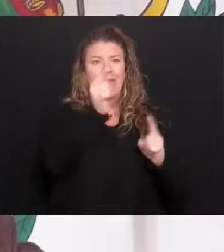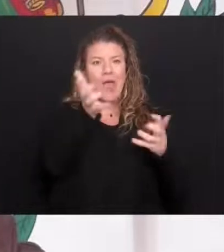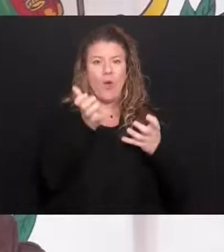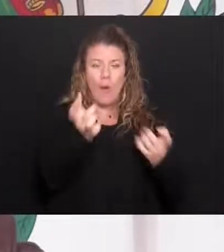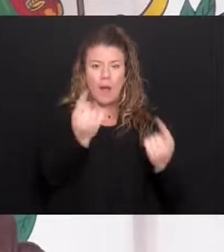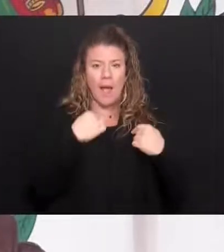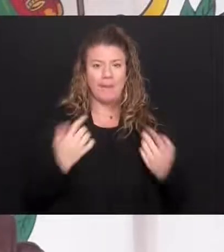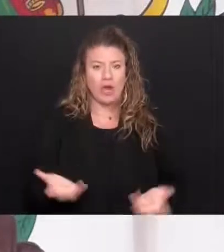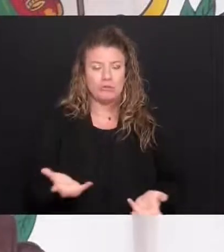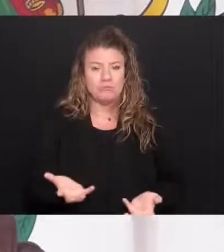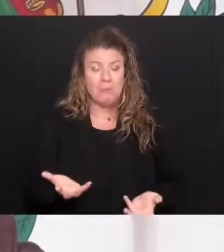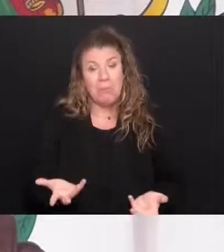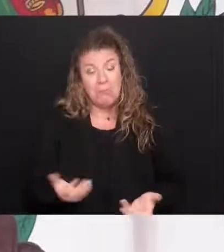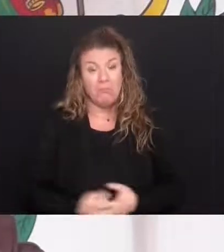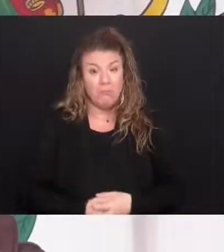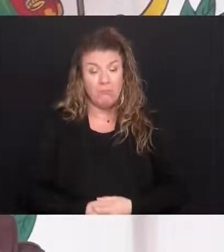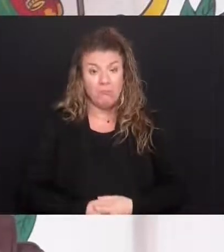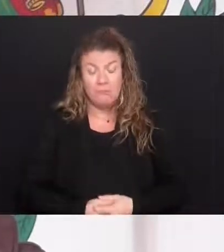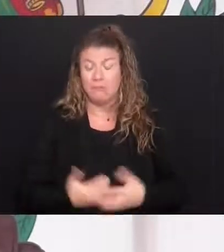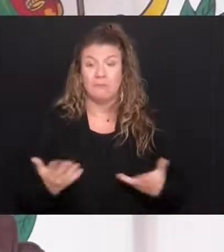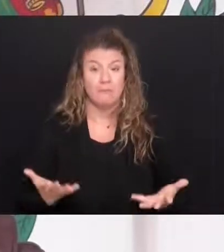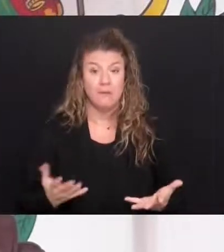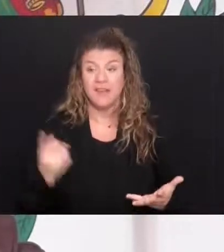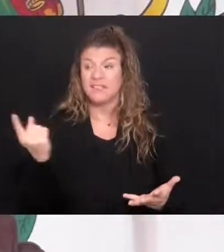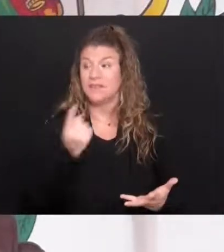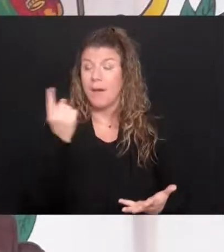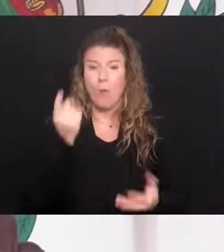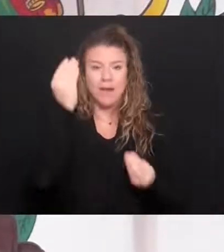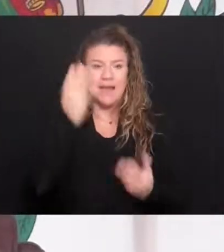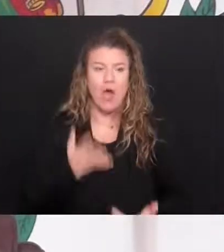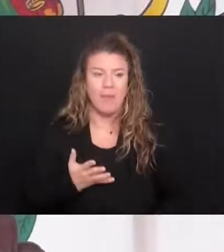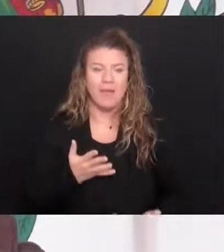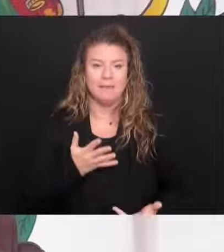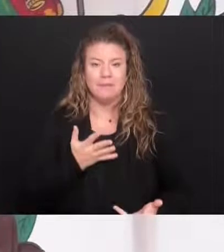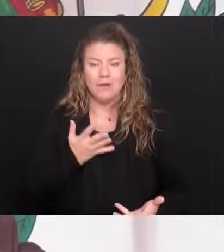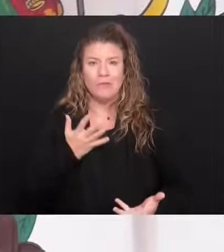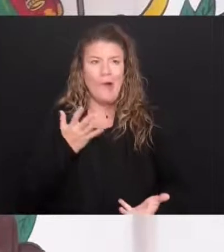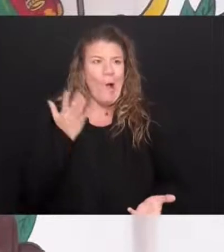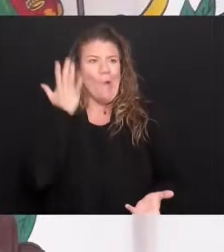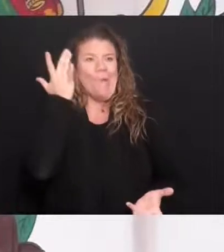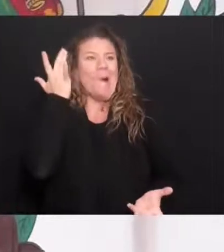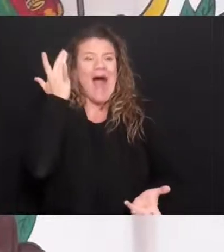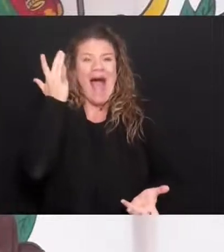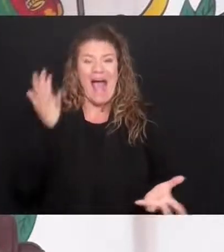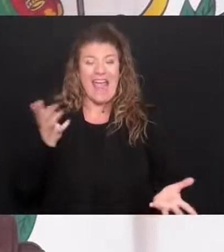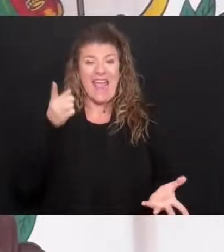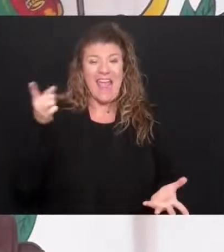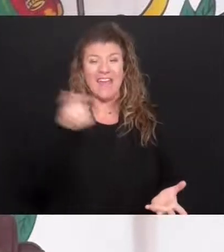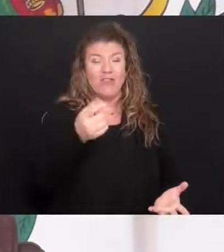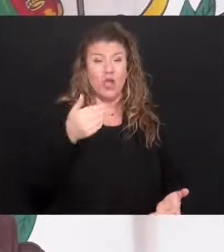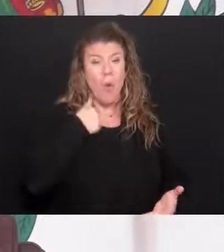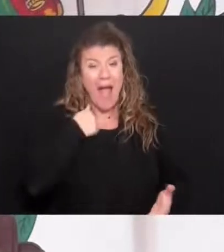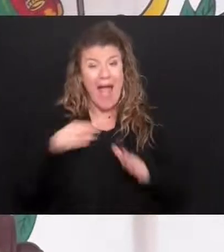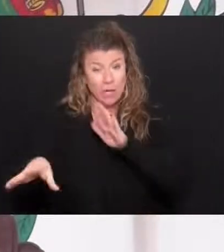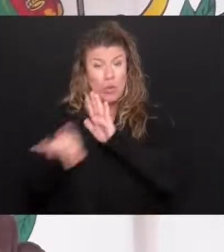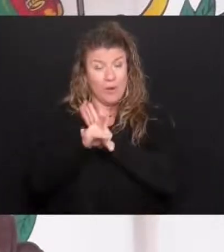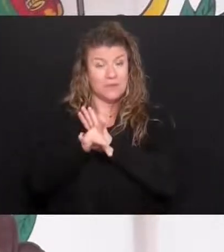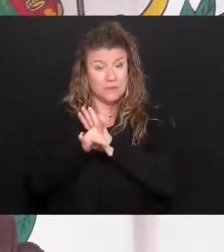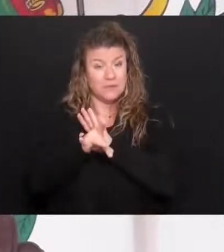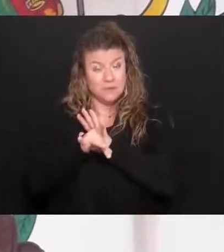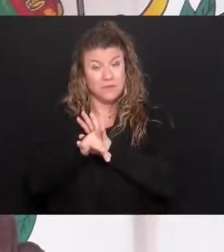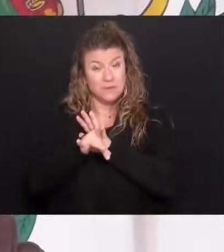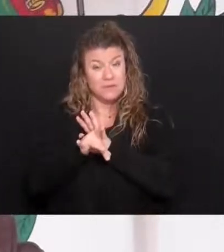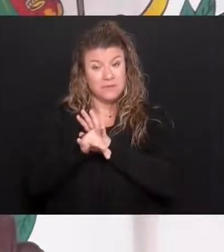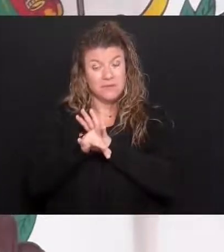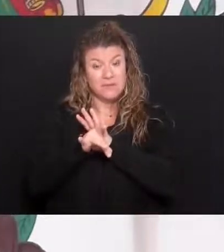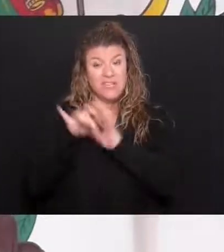I mean, please, somebody tell me, why in the world, if you had any choice under the sun